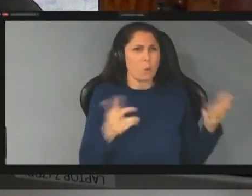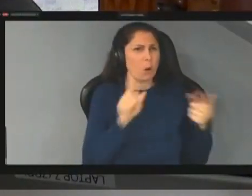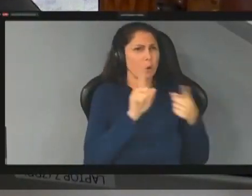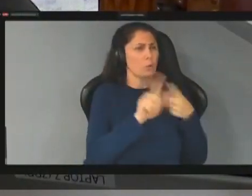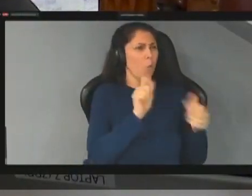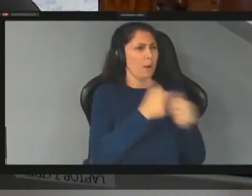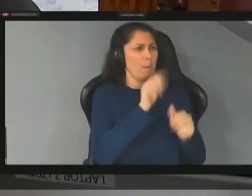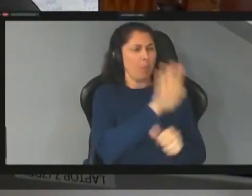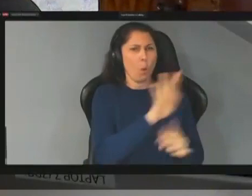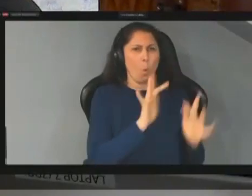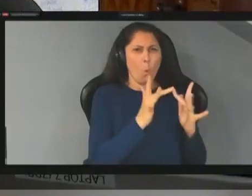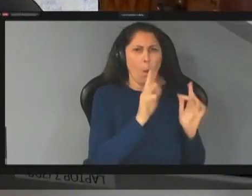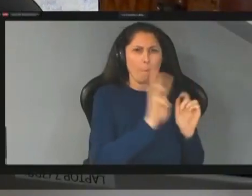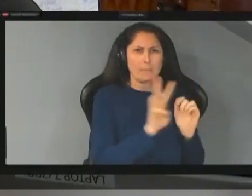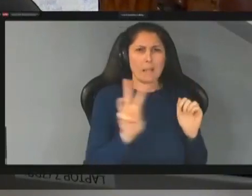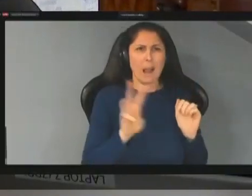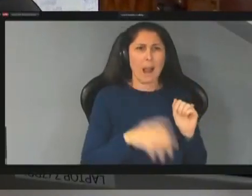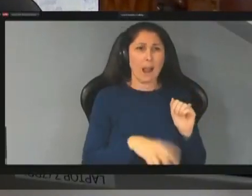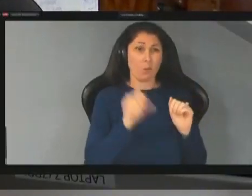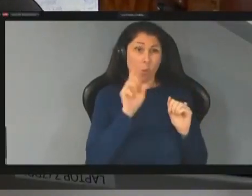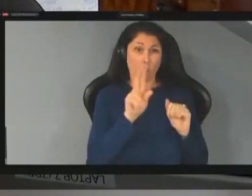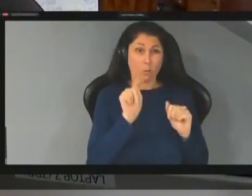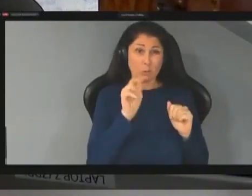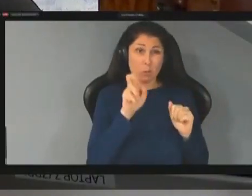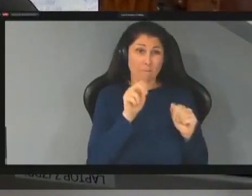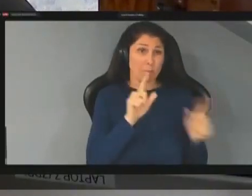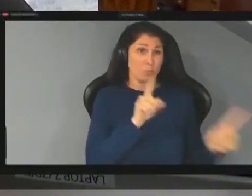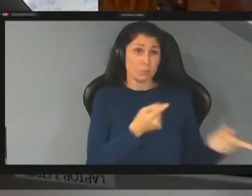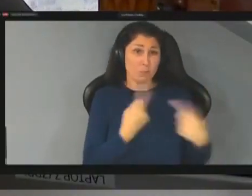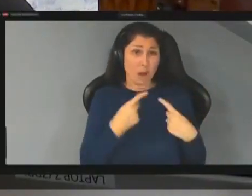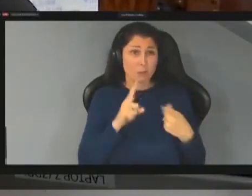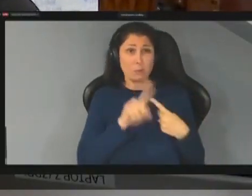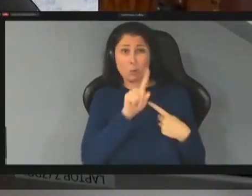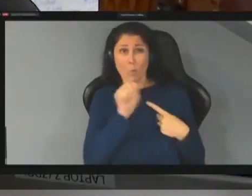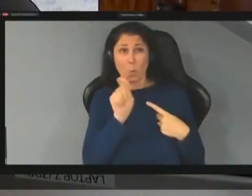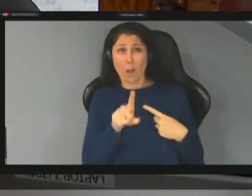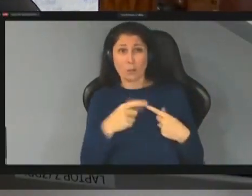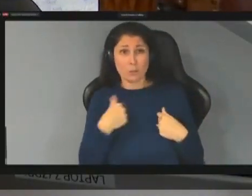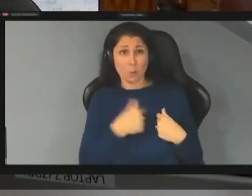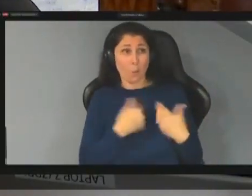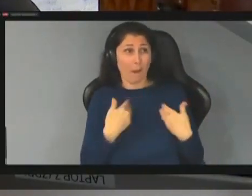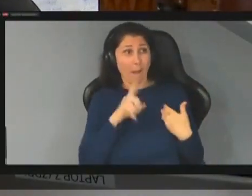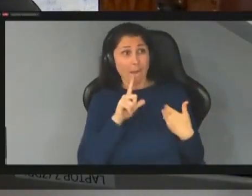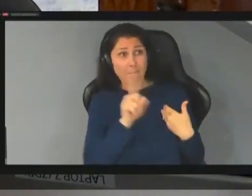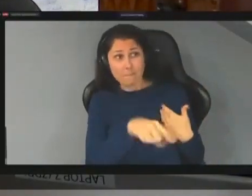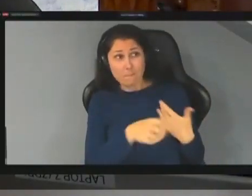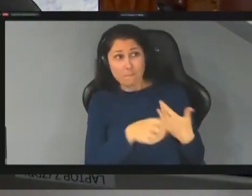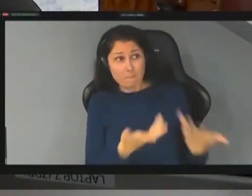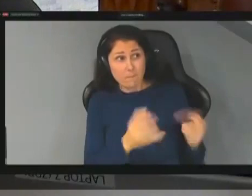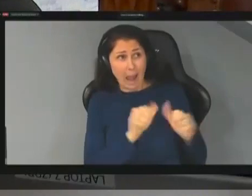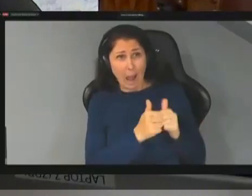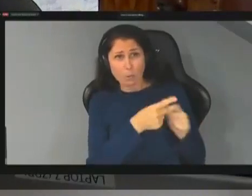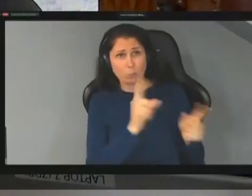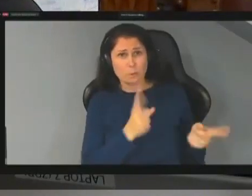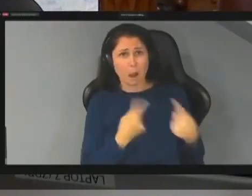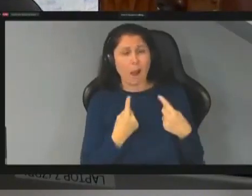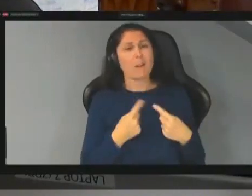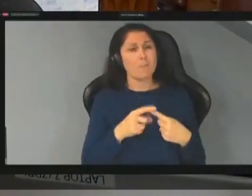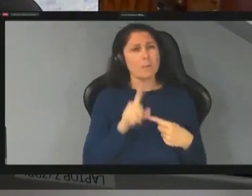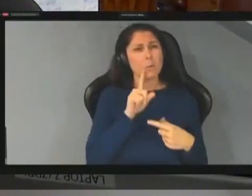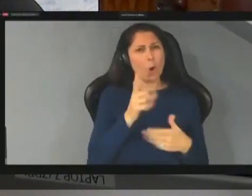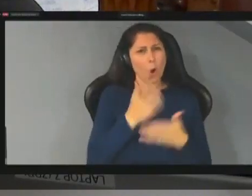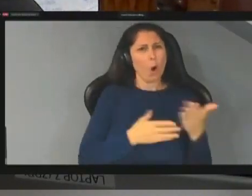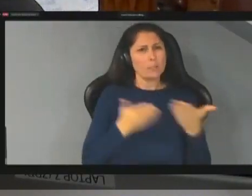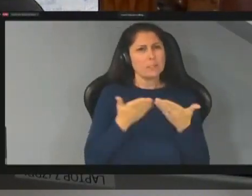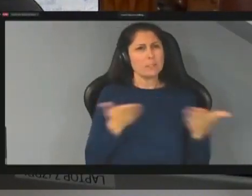or to even respond to questions that we even have. So, I mean, there are some resource constraints